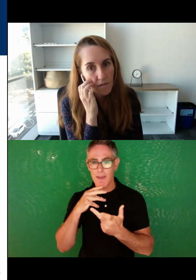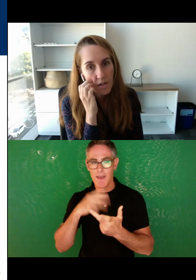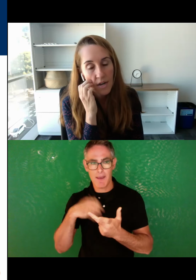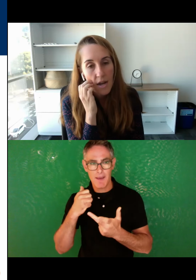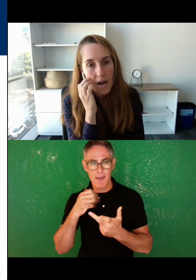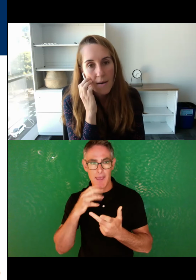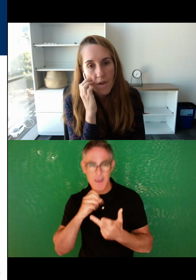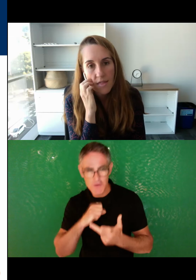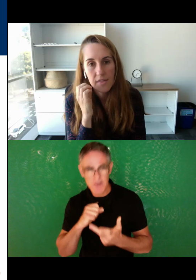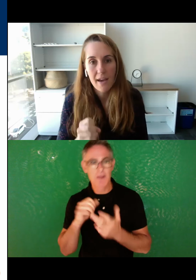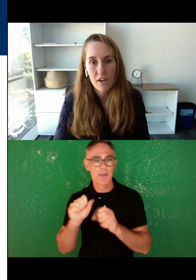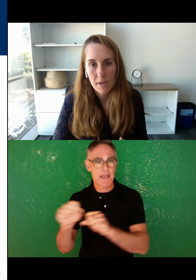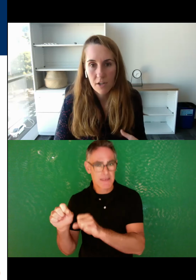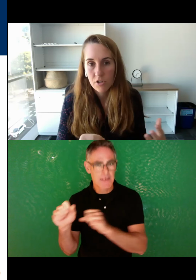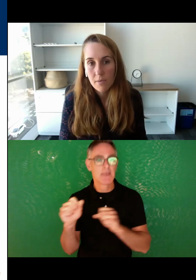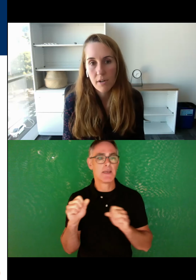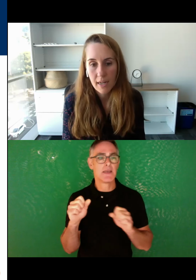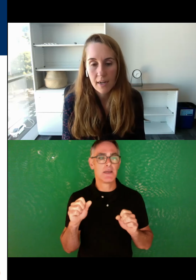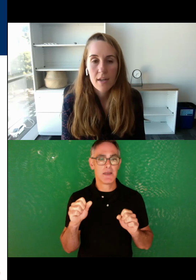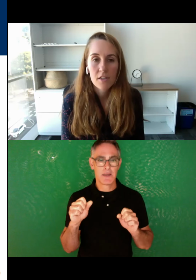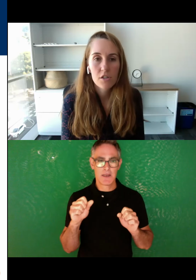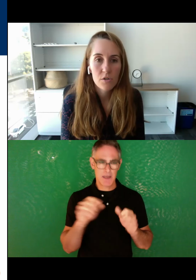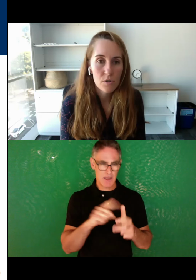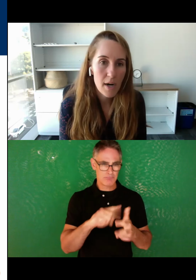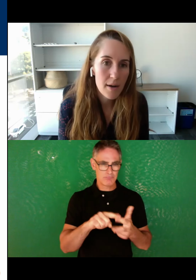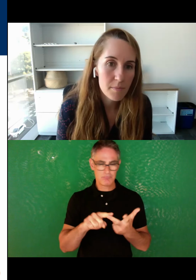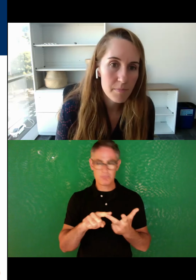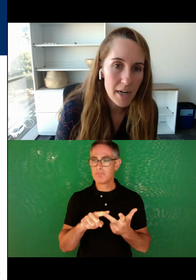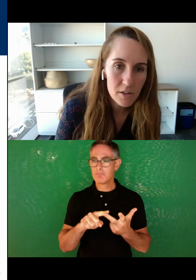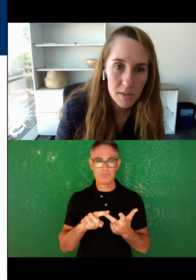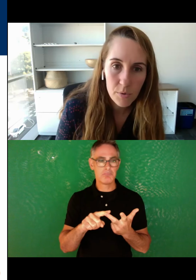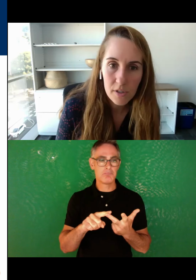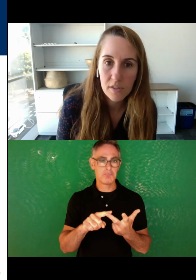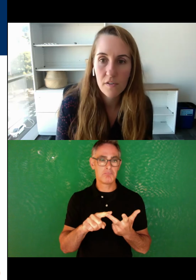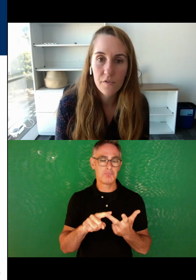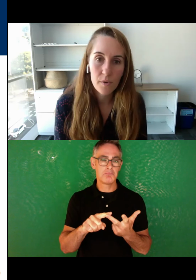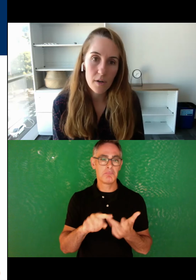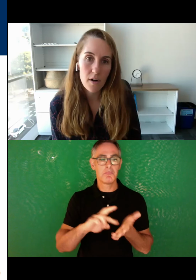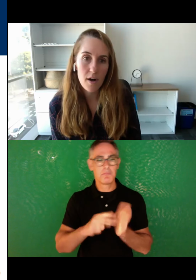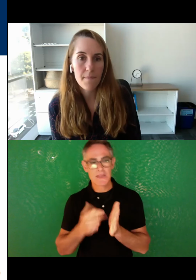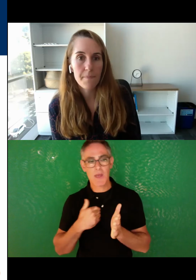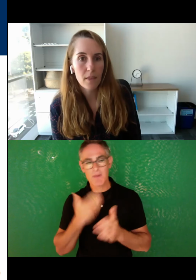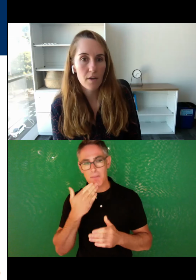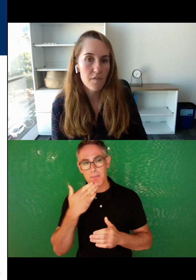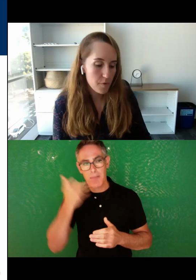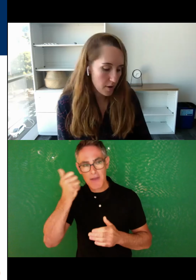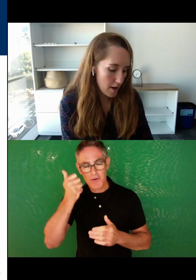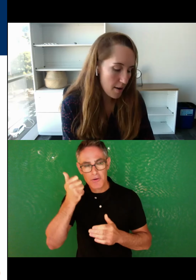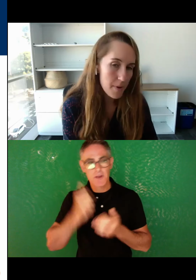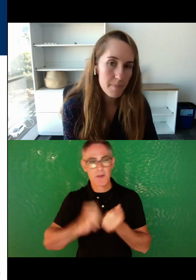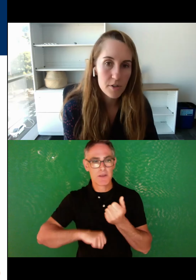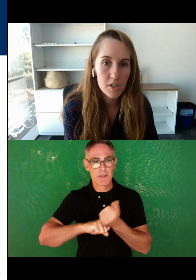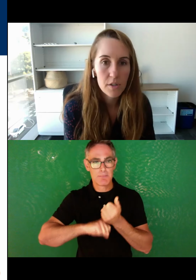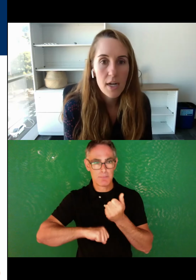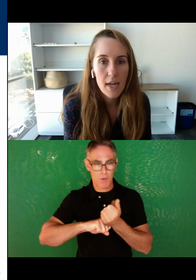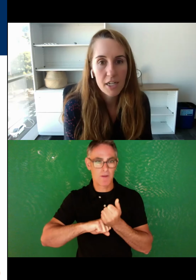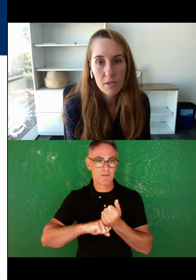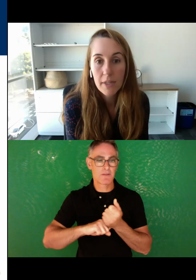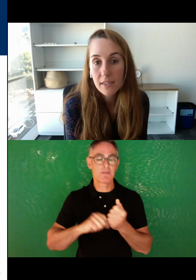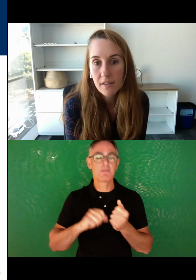community level, and that could be contributing to better supports for people